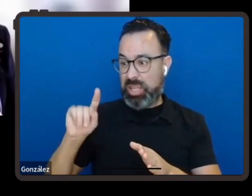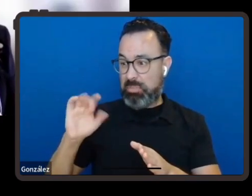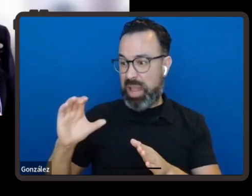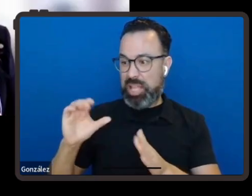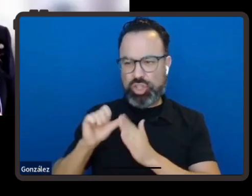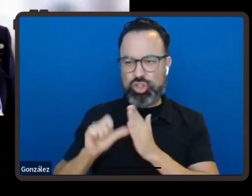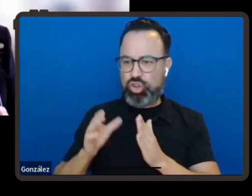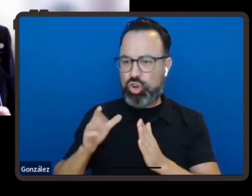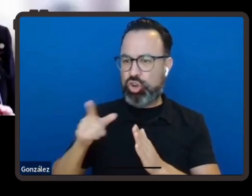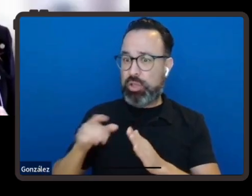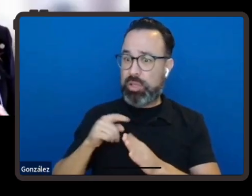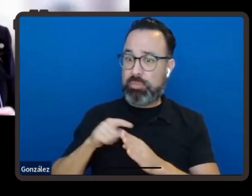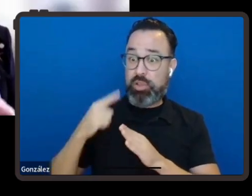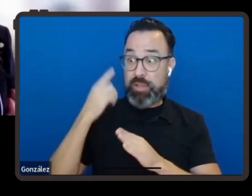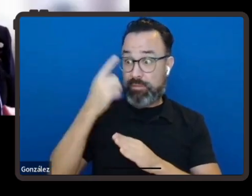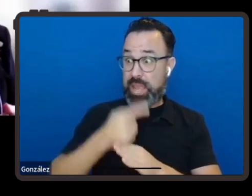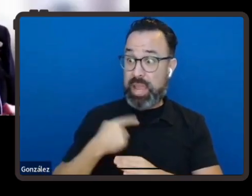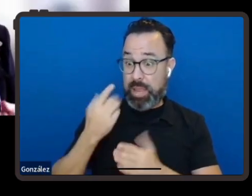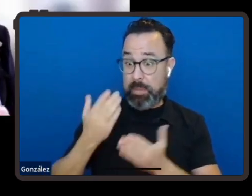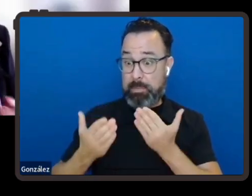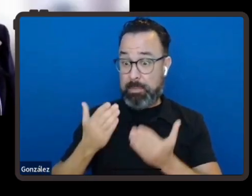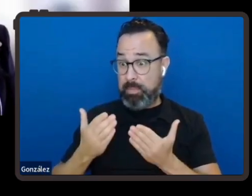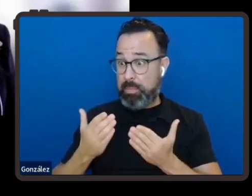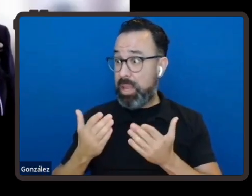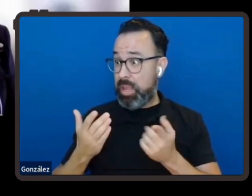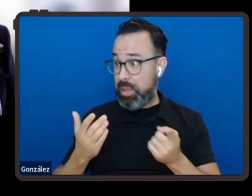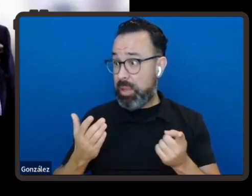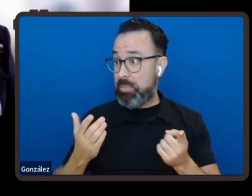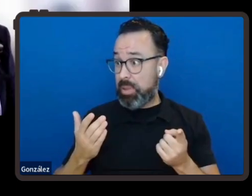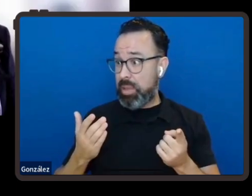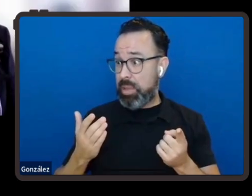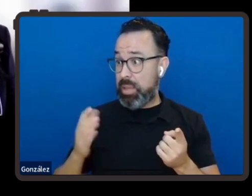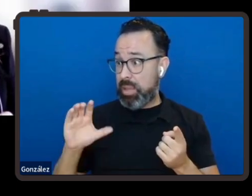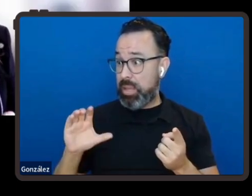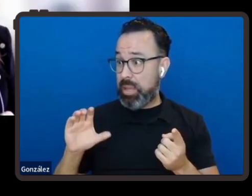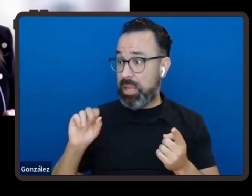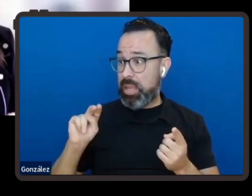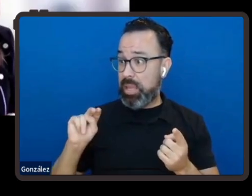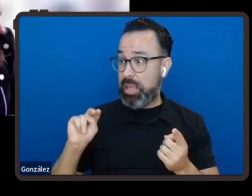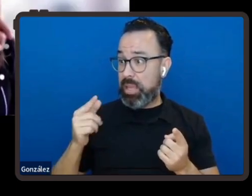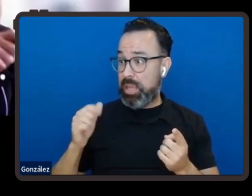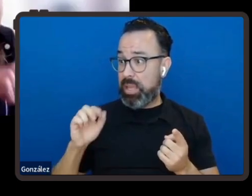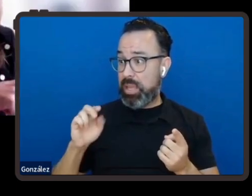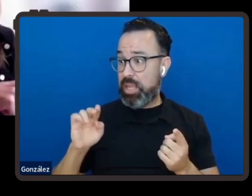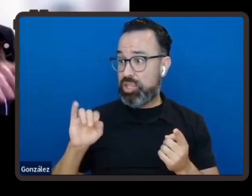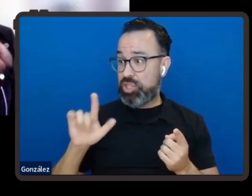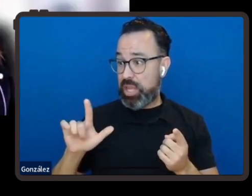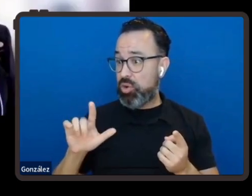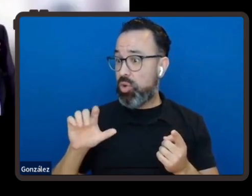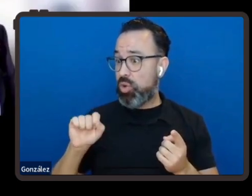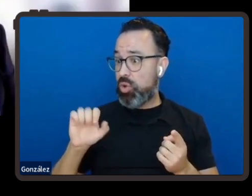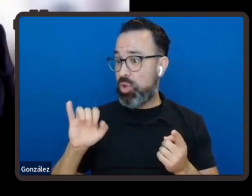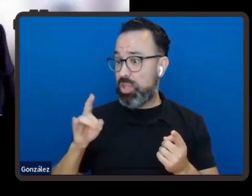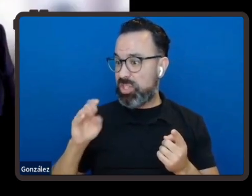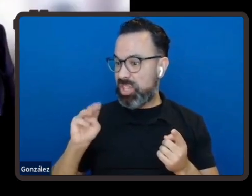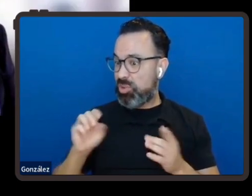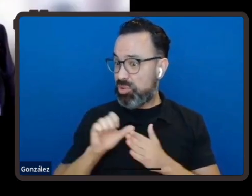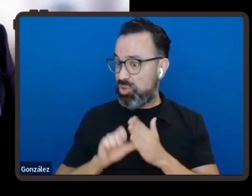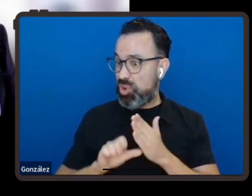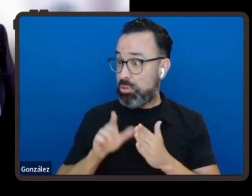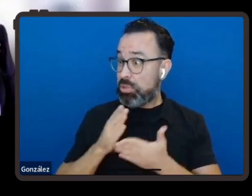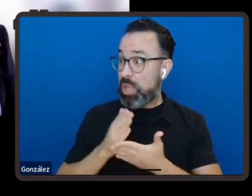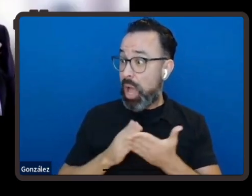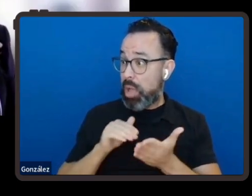surgery, perhaps congenital syndrome facial surgery, and some of them do younger ones and older